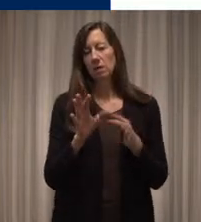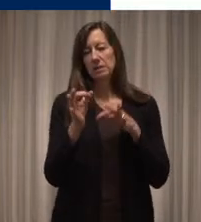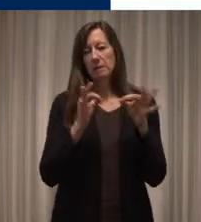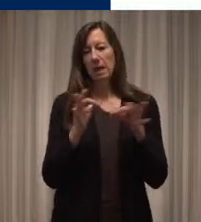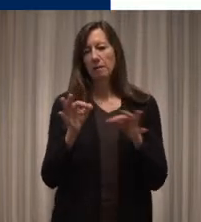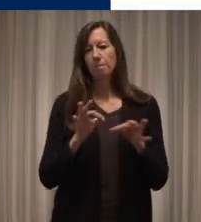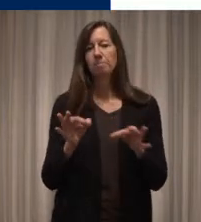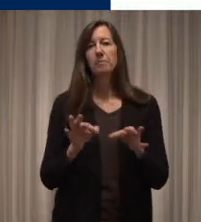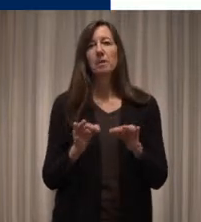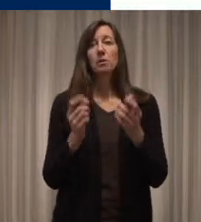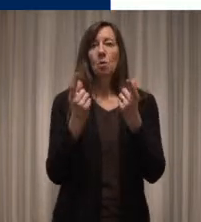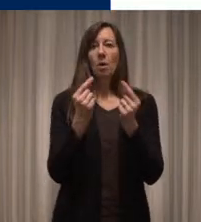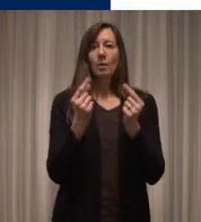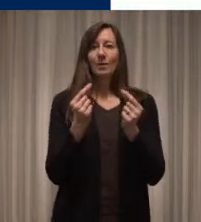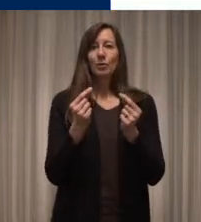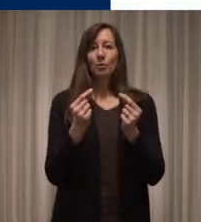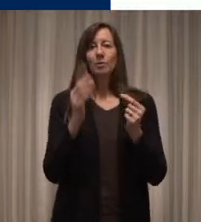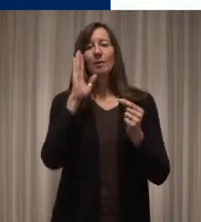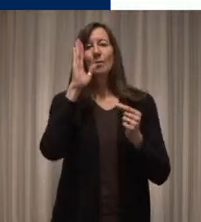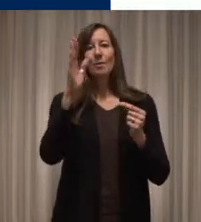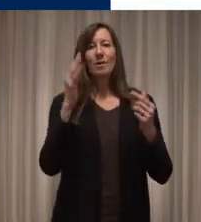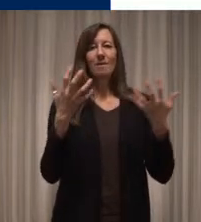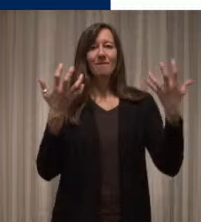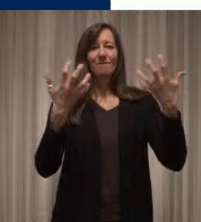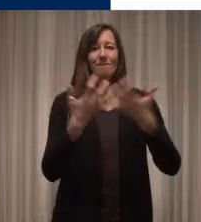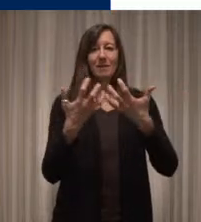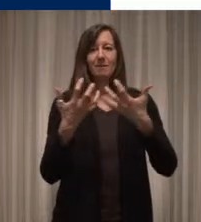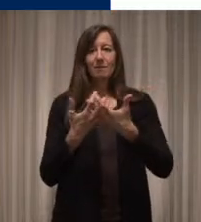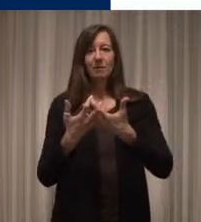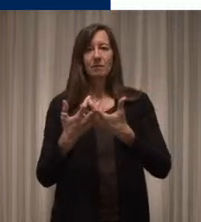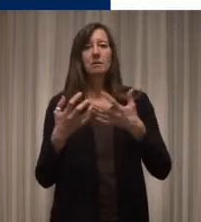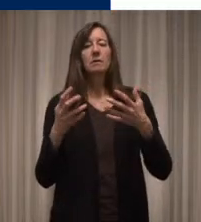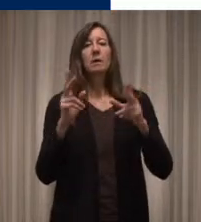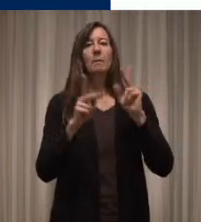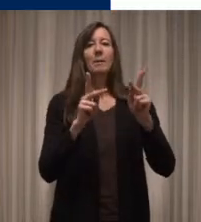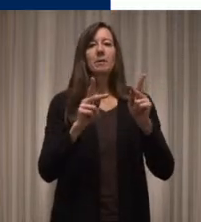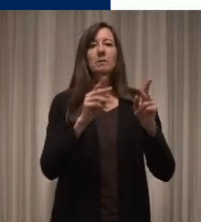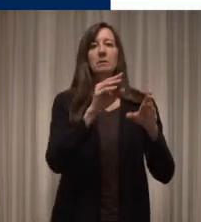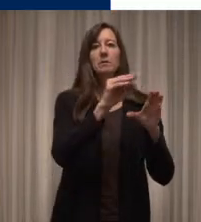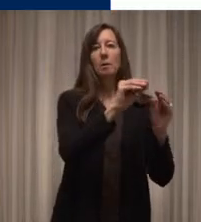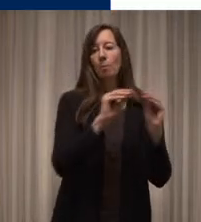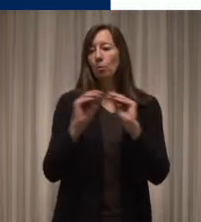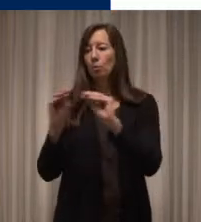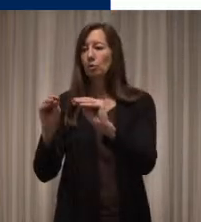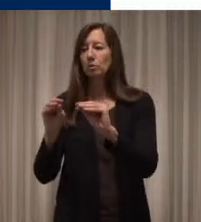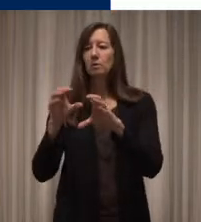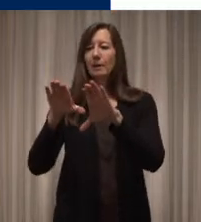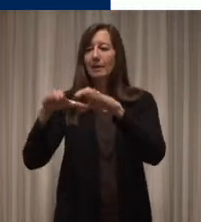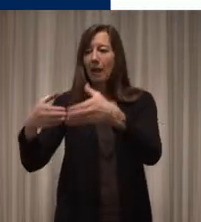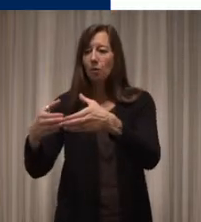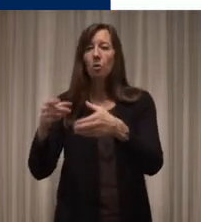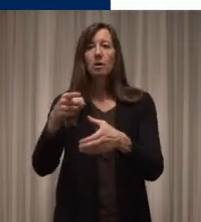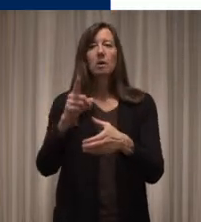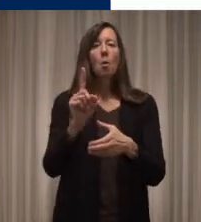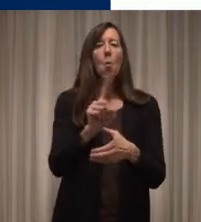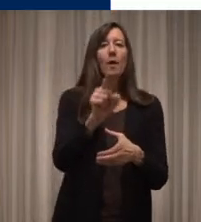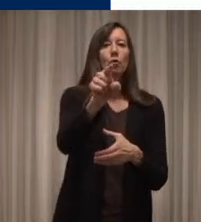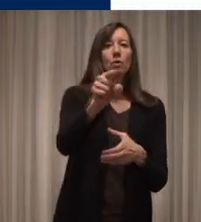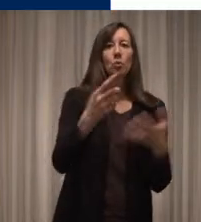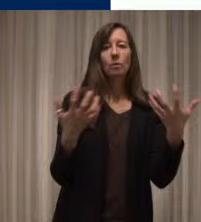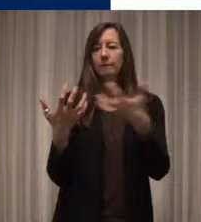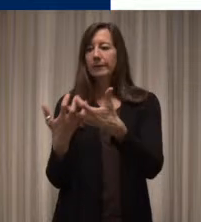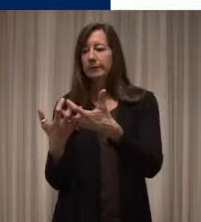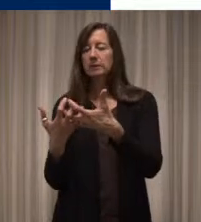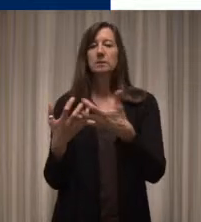these categories and give you a better sense of where you fit in the order, and as we get more